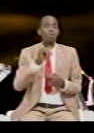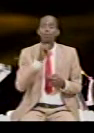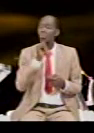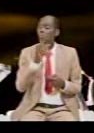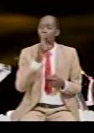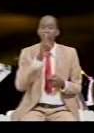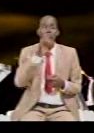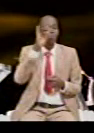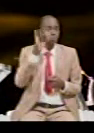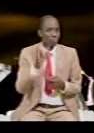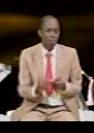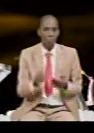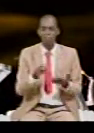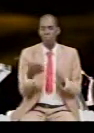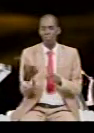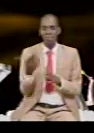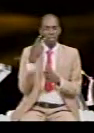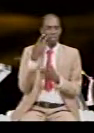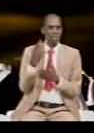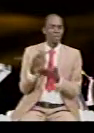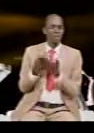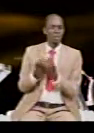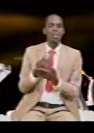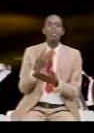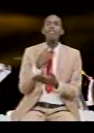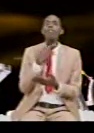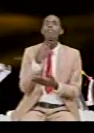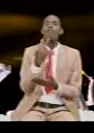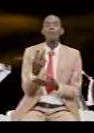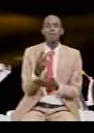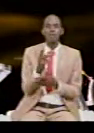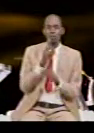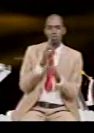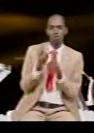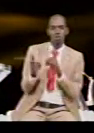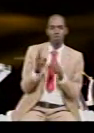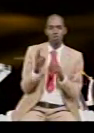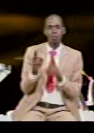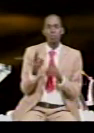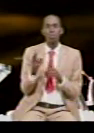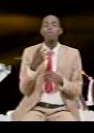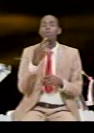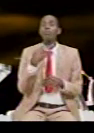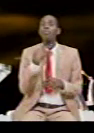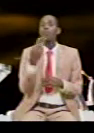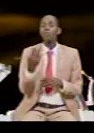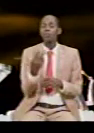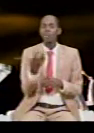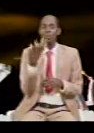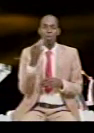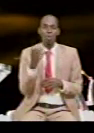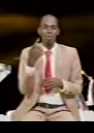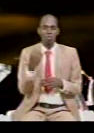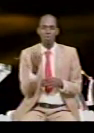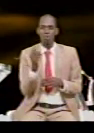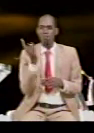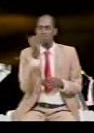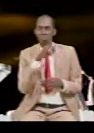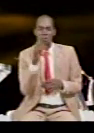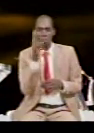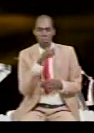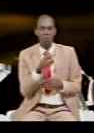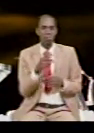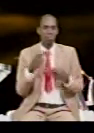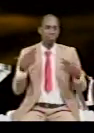you see? The voice of false, deceptive prophets is different from the voice of God. God